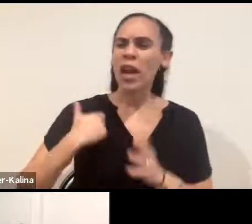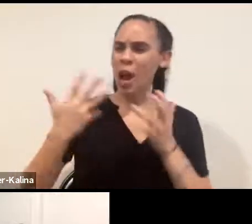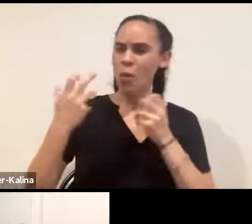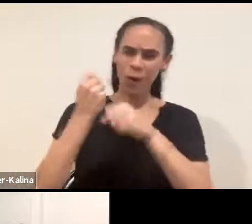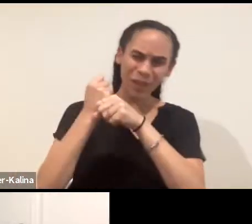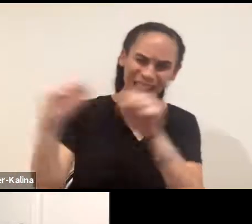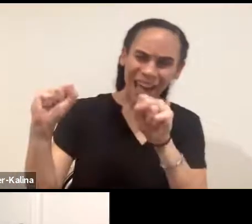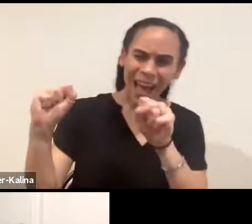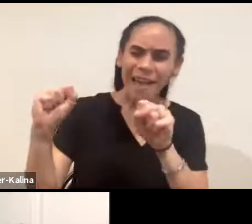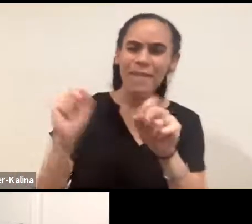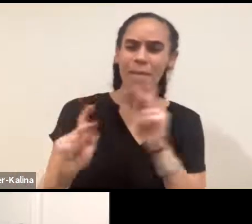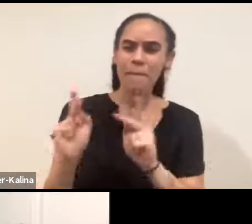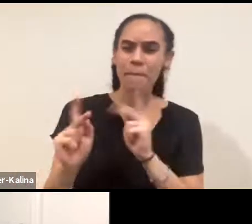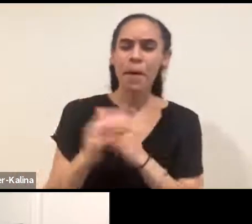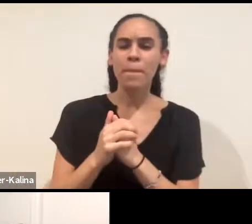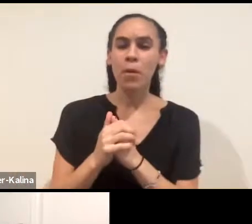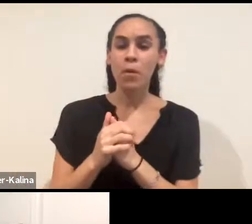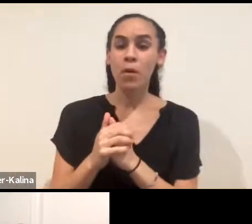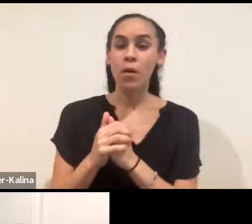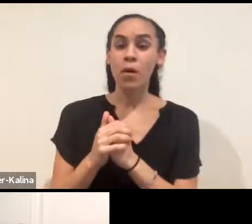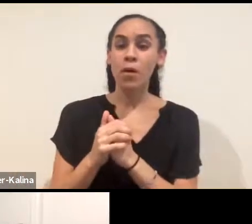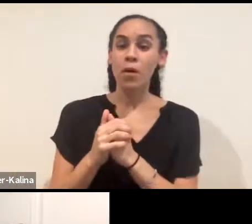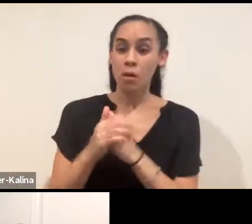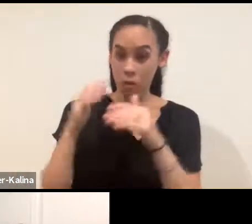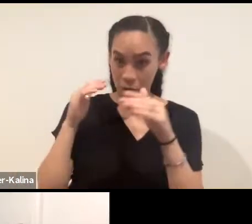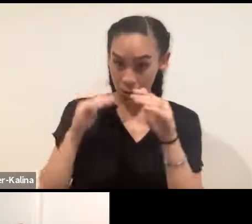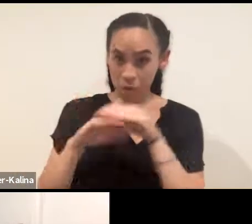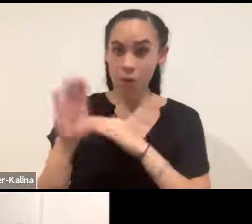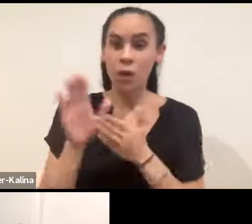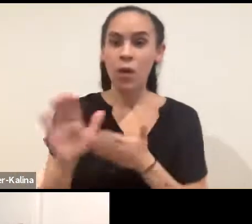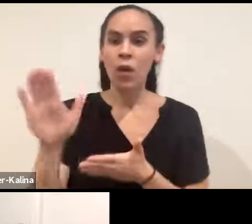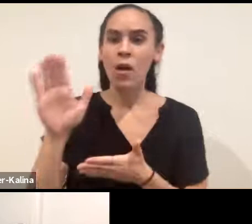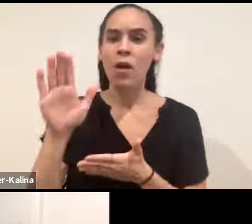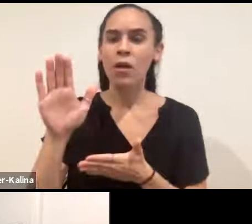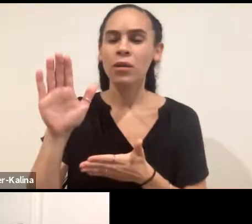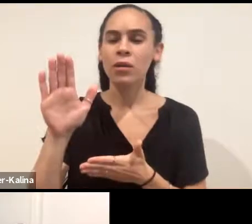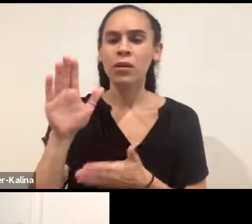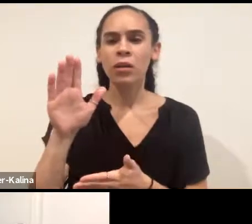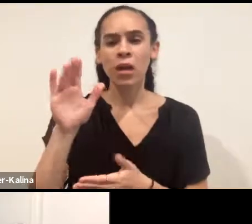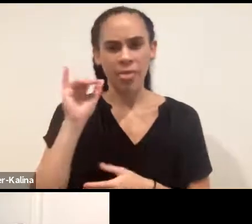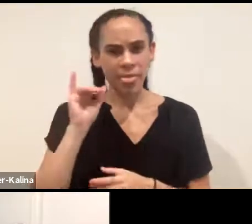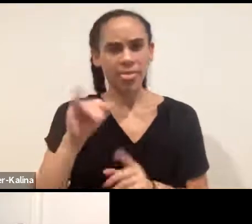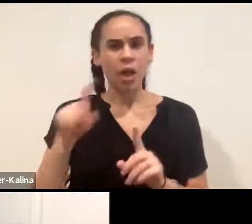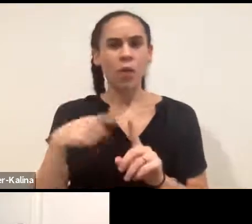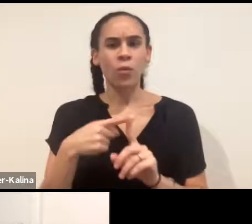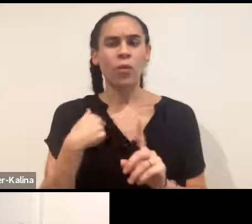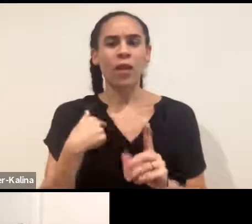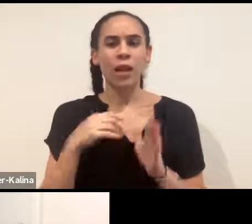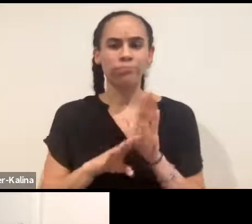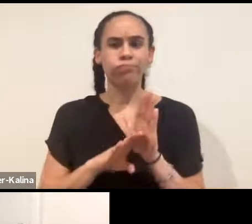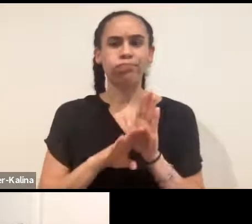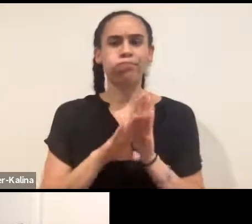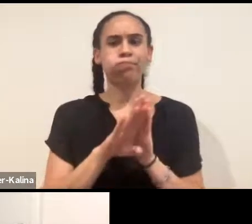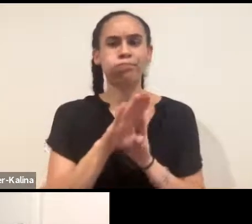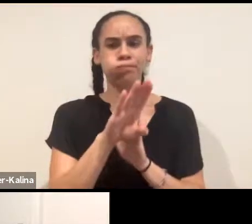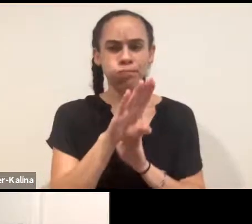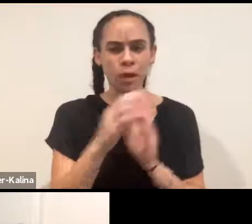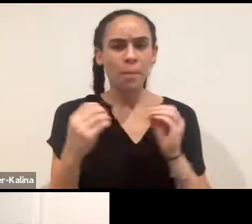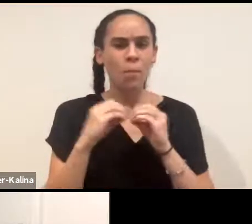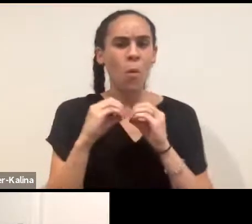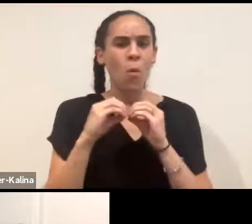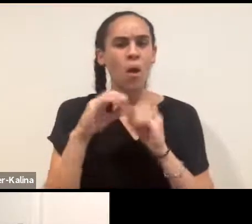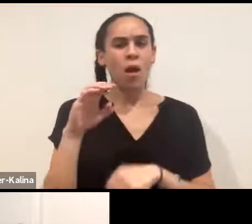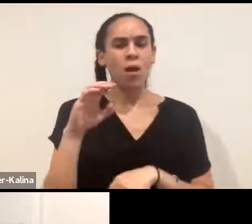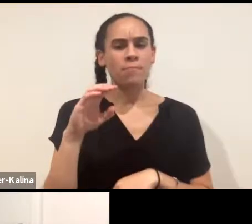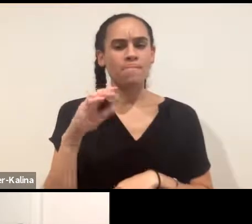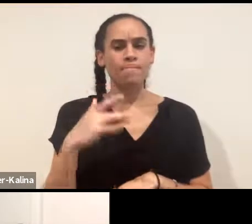in college, I was really when I started to develop empathy. I wasn't all